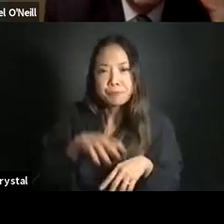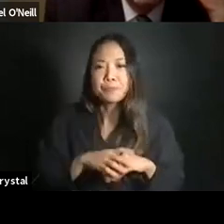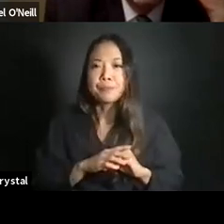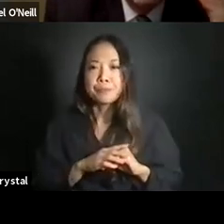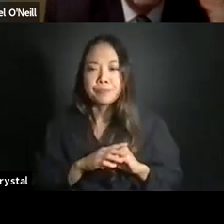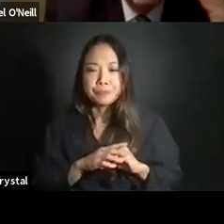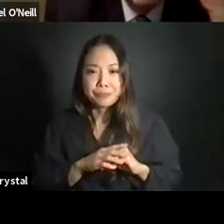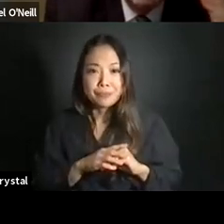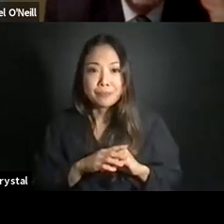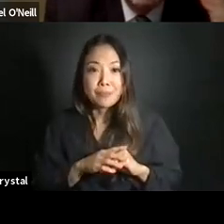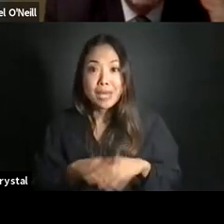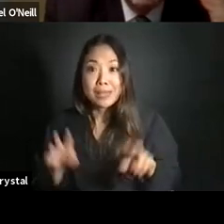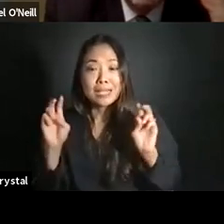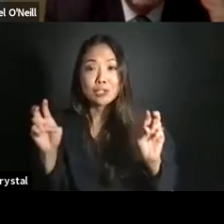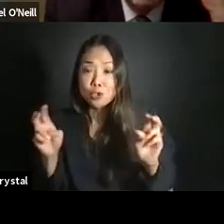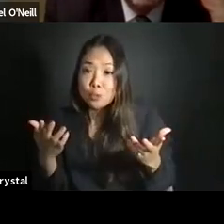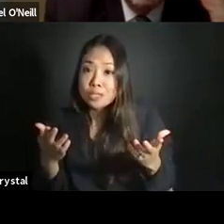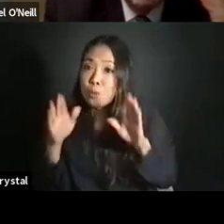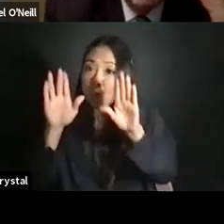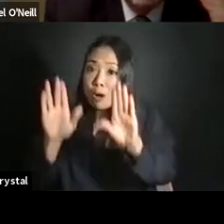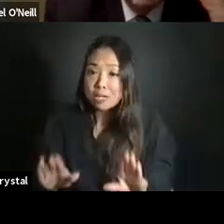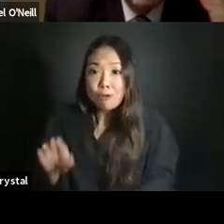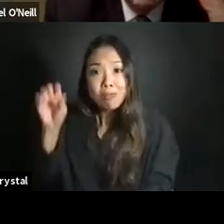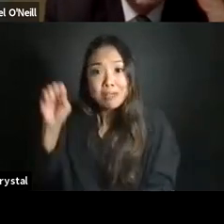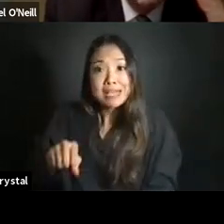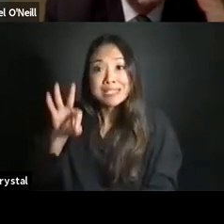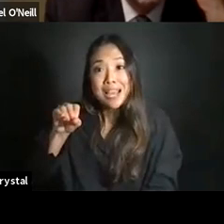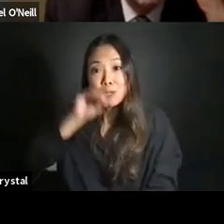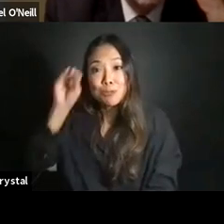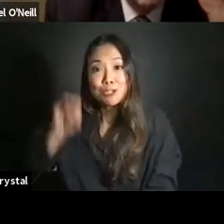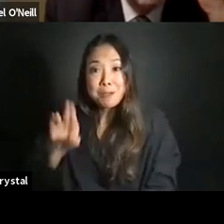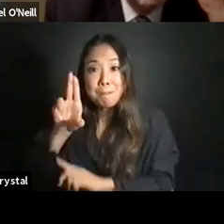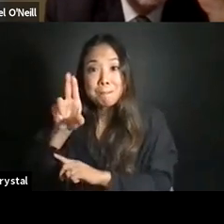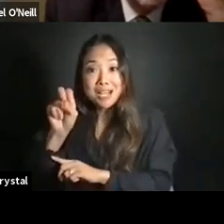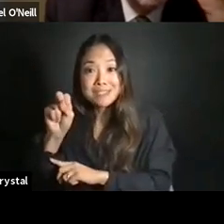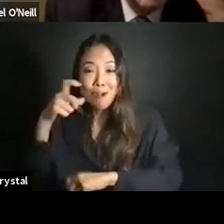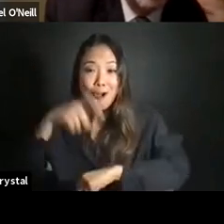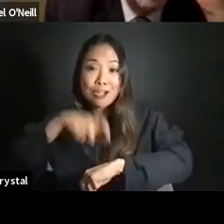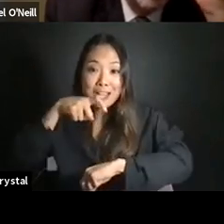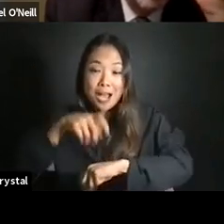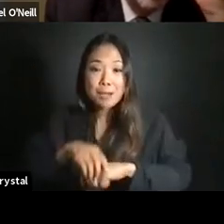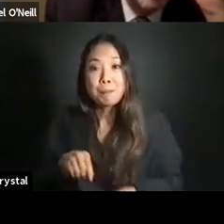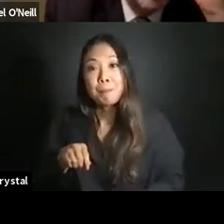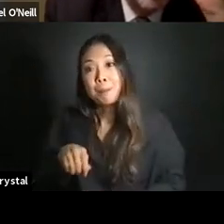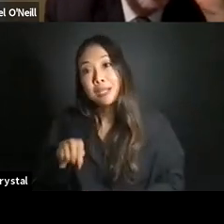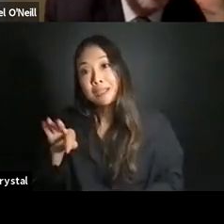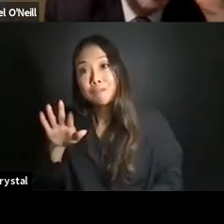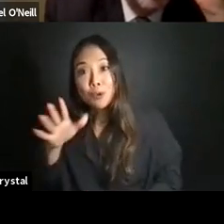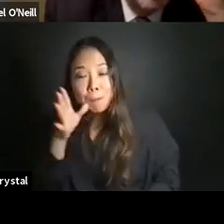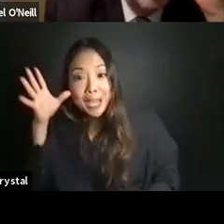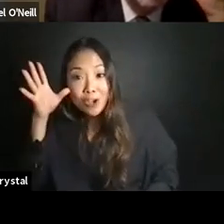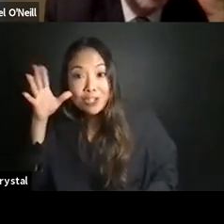said it's wonderful it is to have 90 of our buses on time if you're one of those parents whose child is in that 10